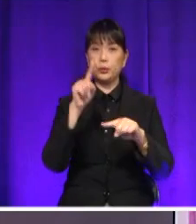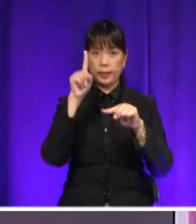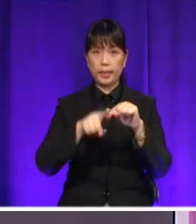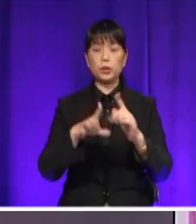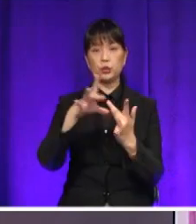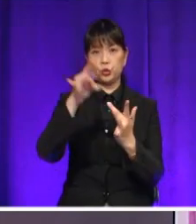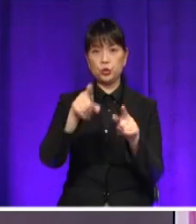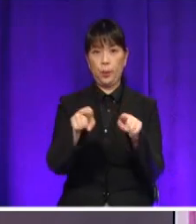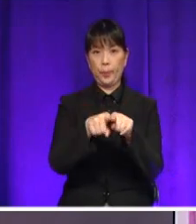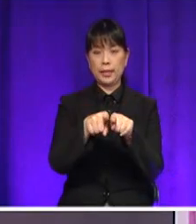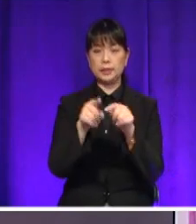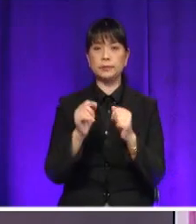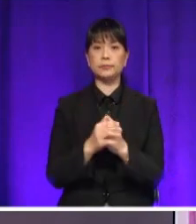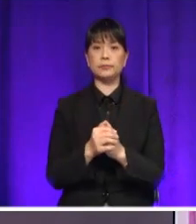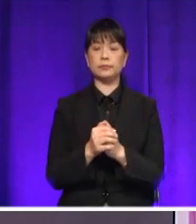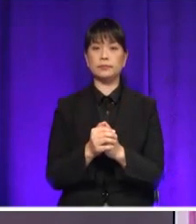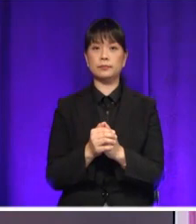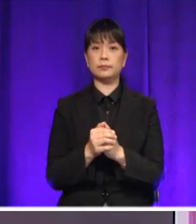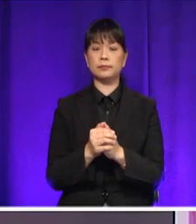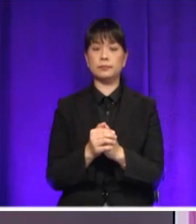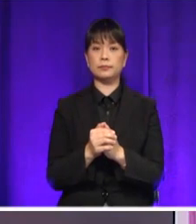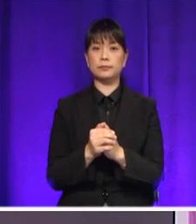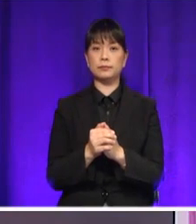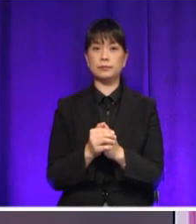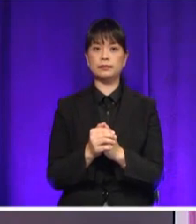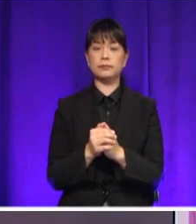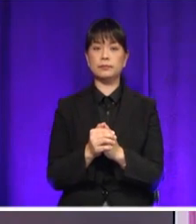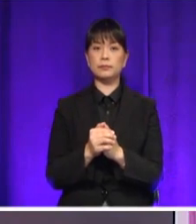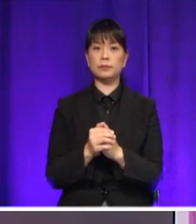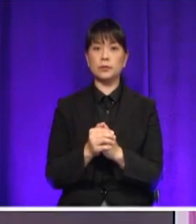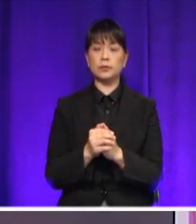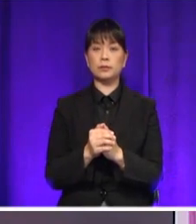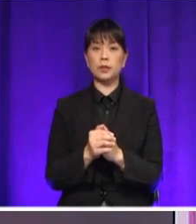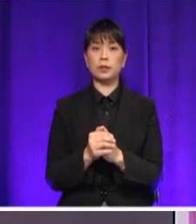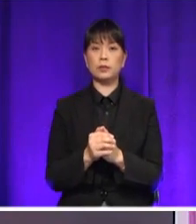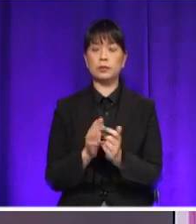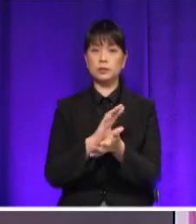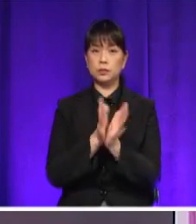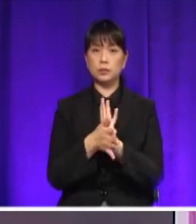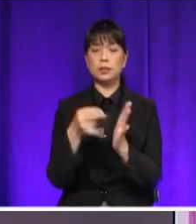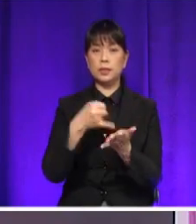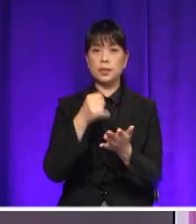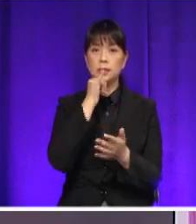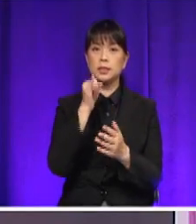list, the pairing will follow the name list. So it's really good to get the pairing,